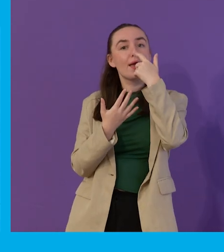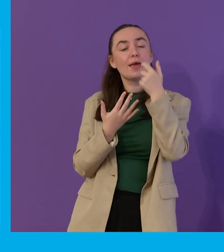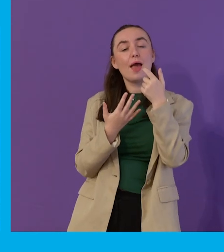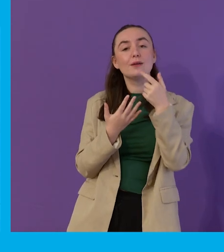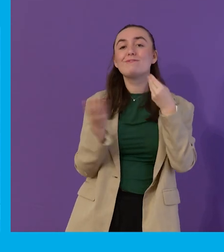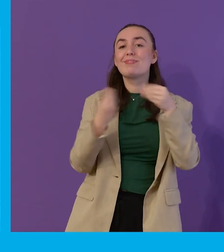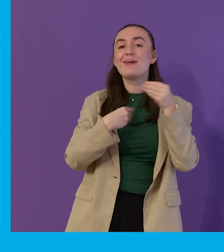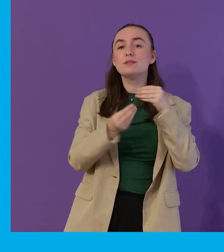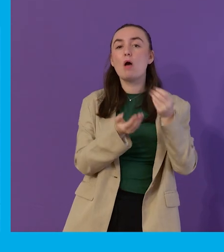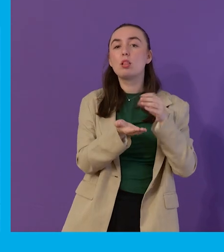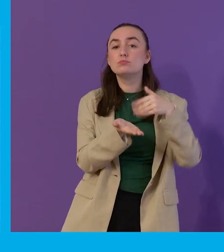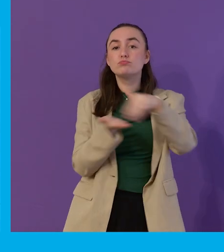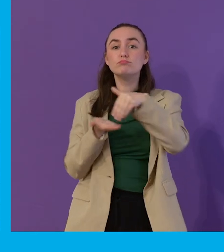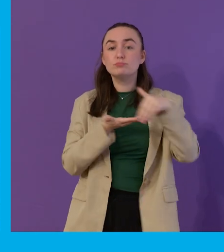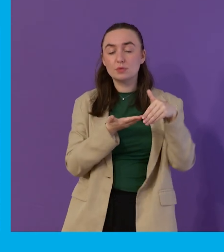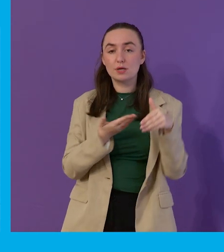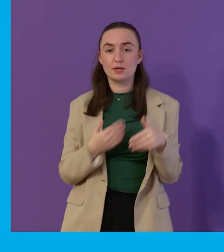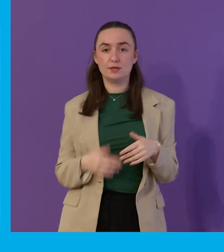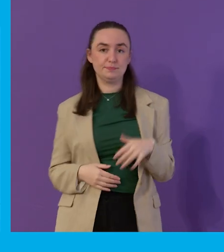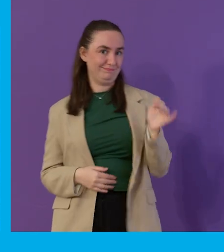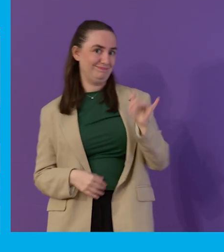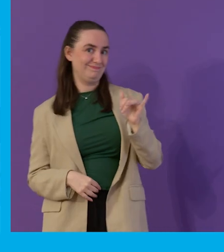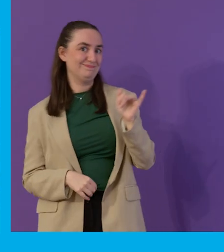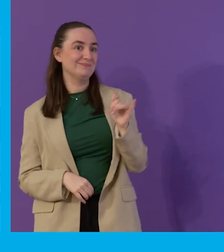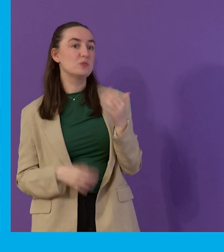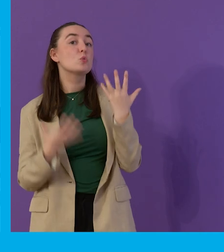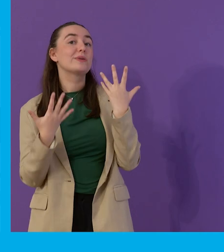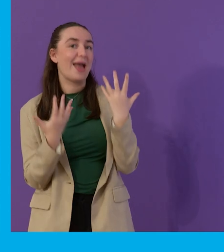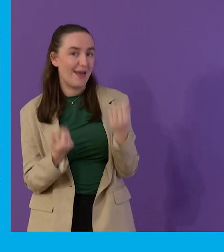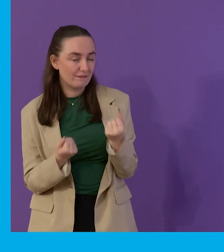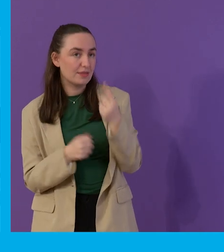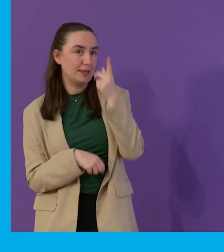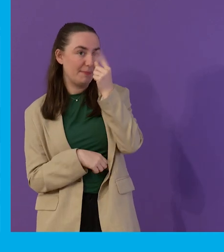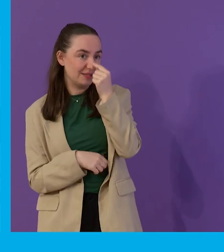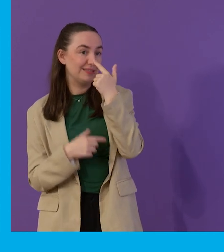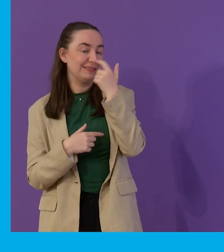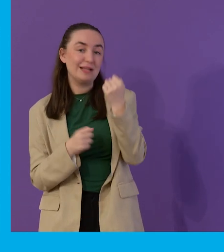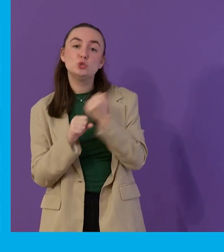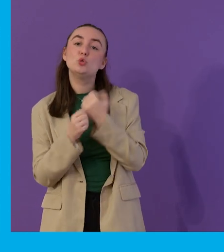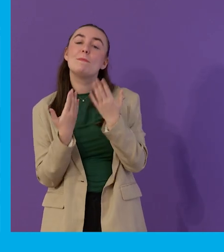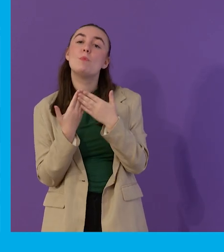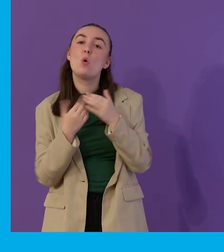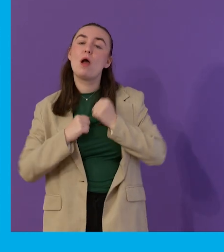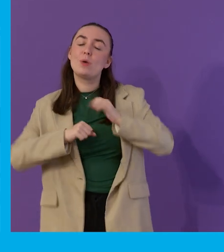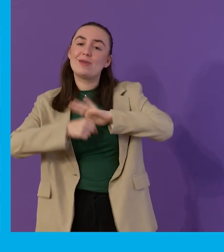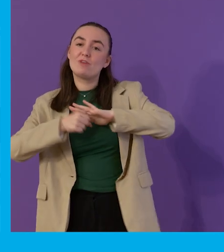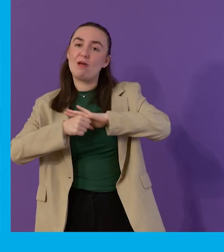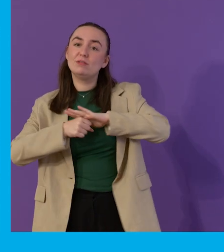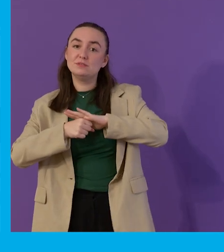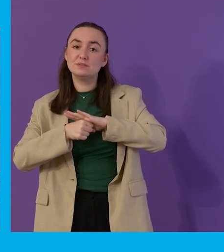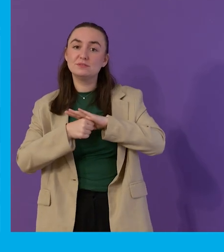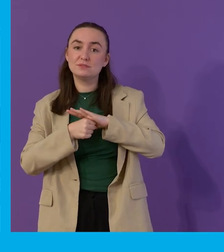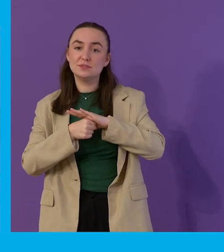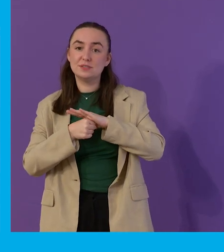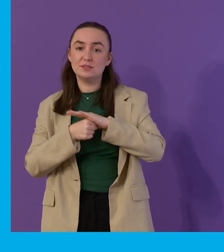happen at a local level. Yeah, so where community councils actually have the means to do things in their areas. I mean, as